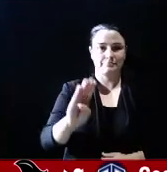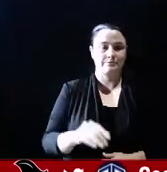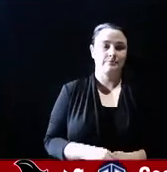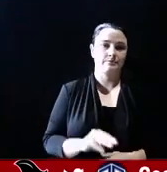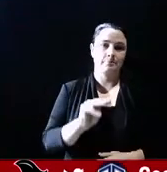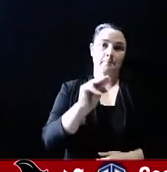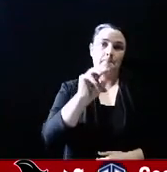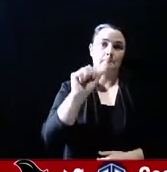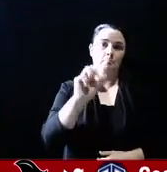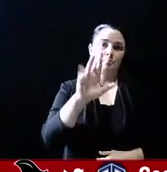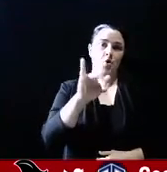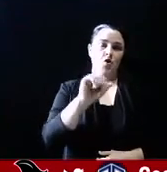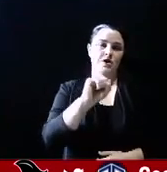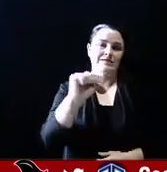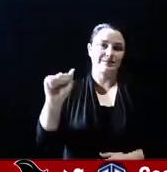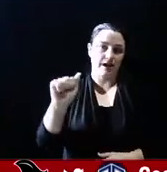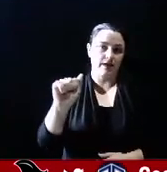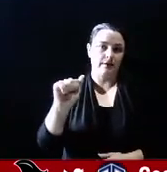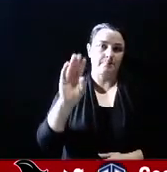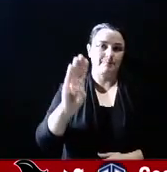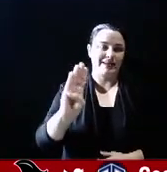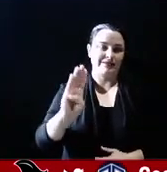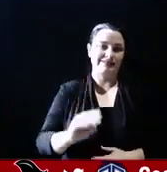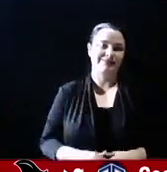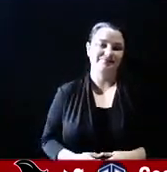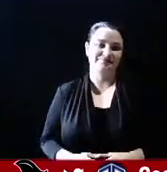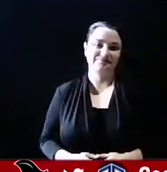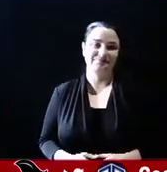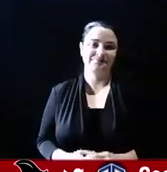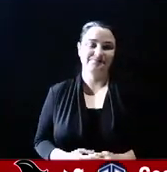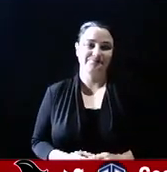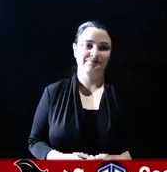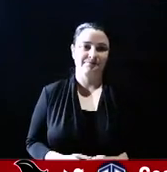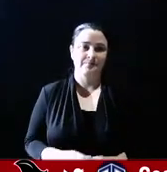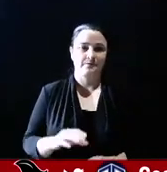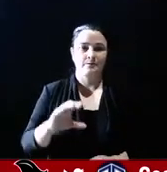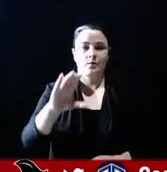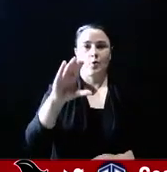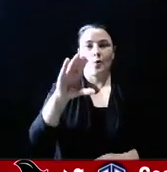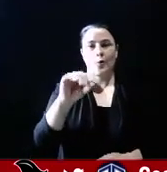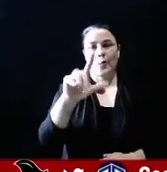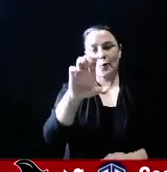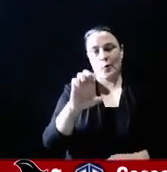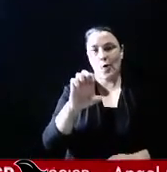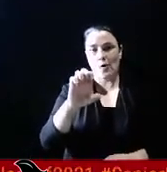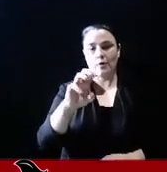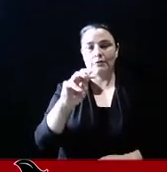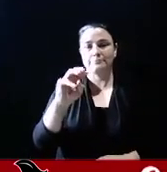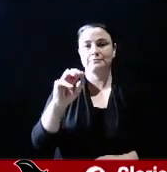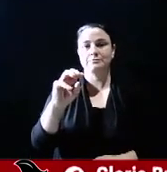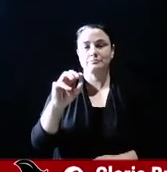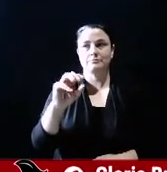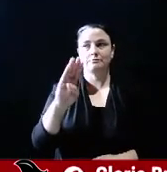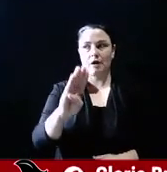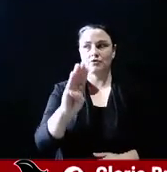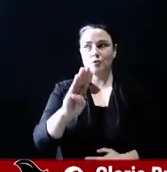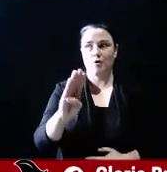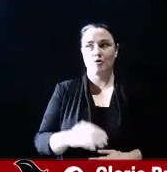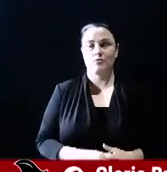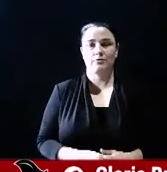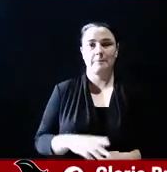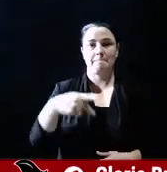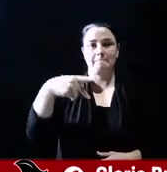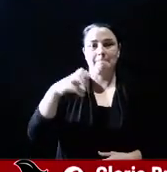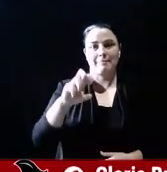Marissa Arche Bennett. Cole Montgomery Bajeron.